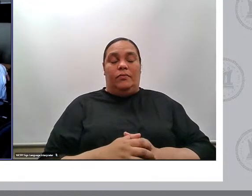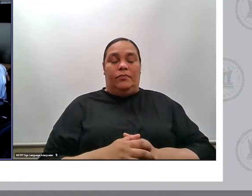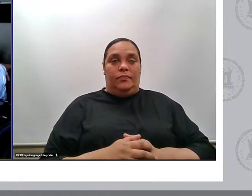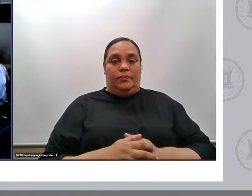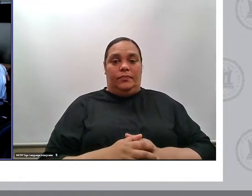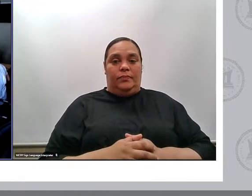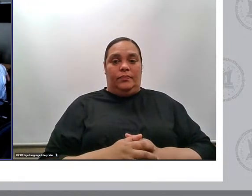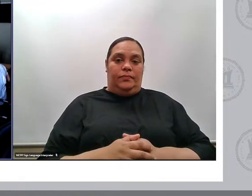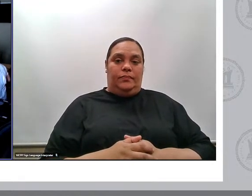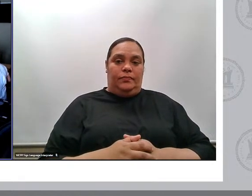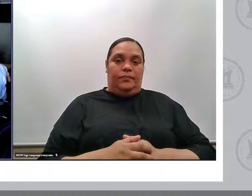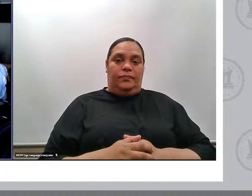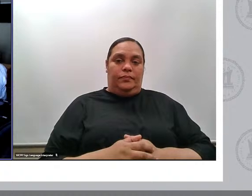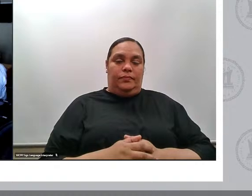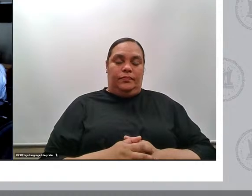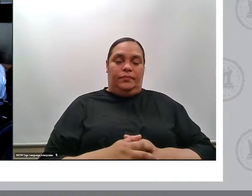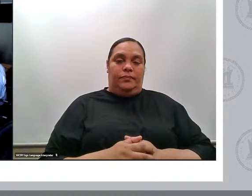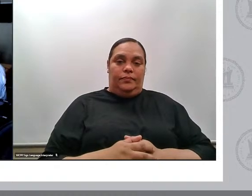Then